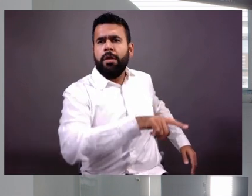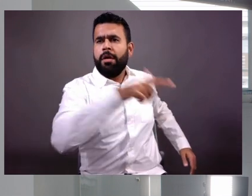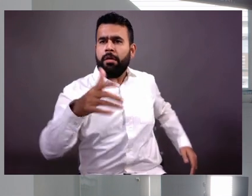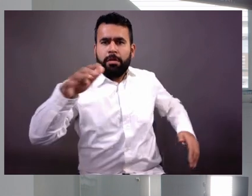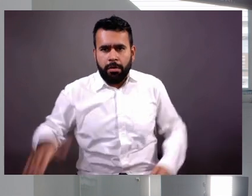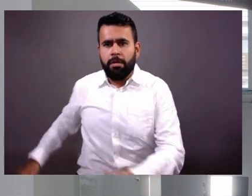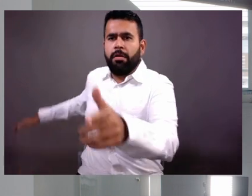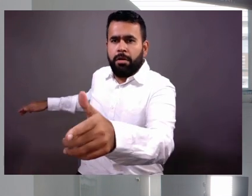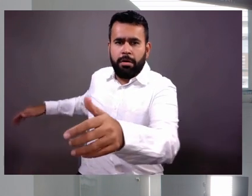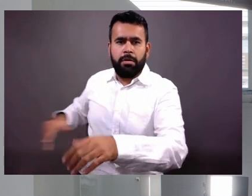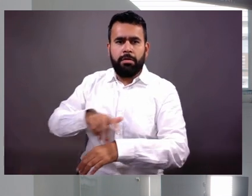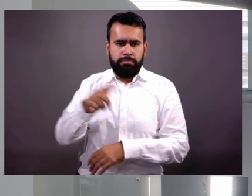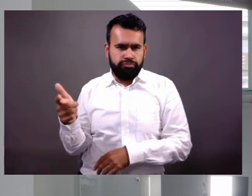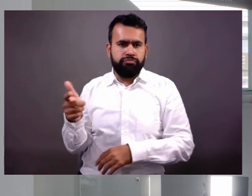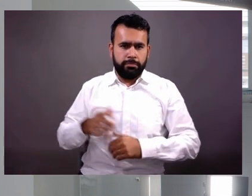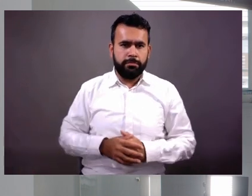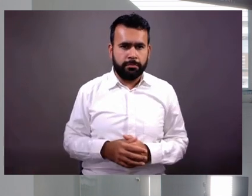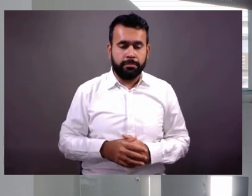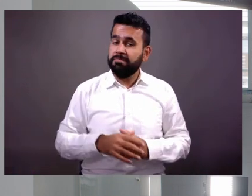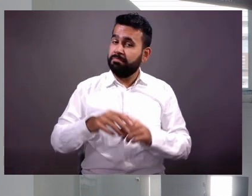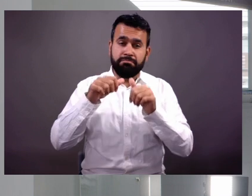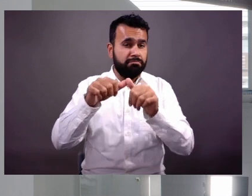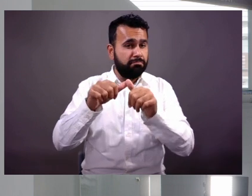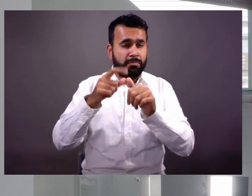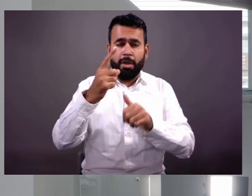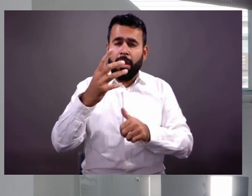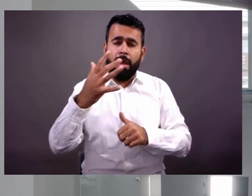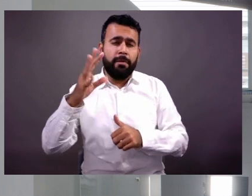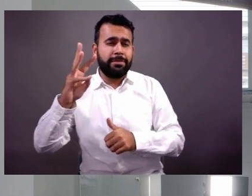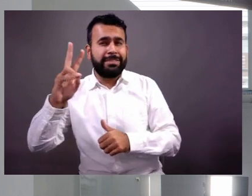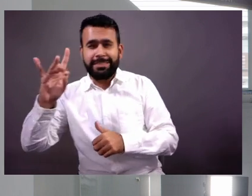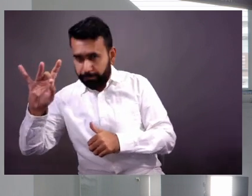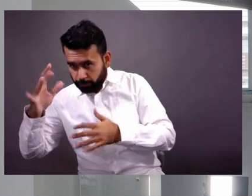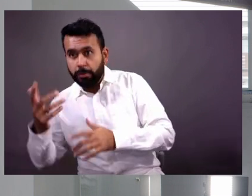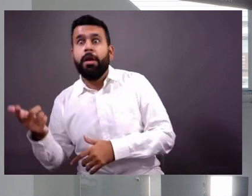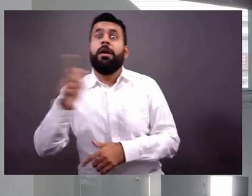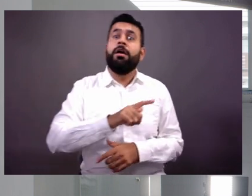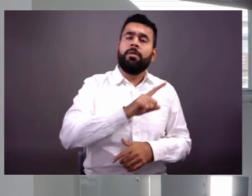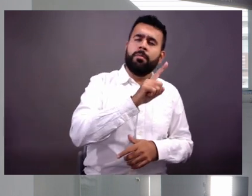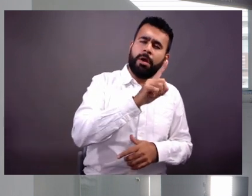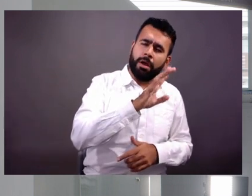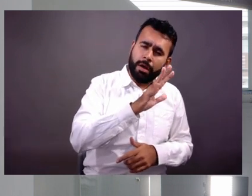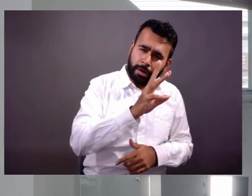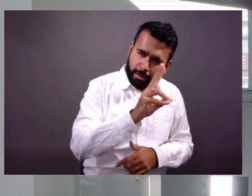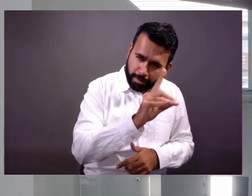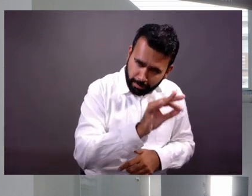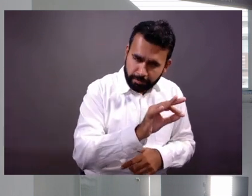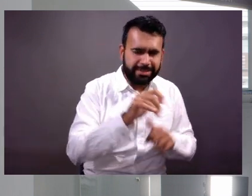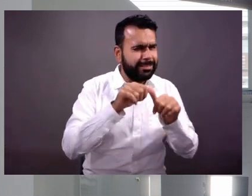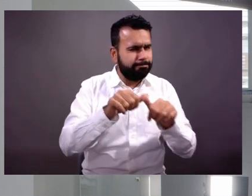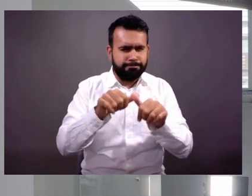scooping opposite arms. Left arm back, right arm forward. 5, 6, 7, 8. 1,